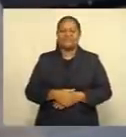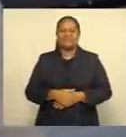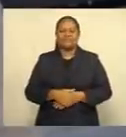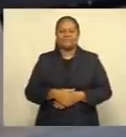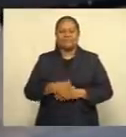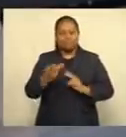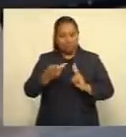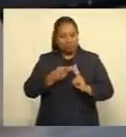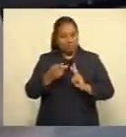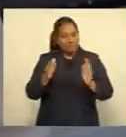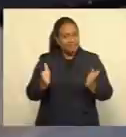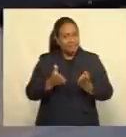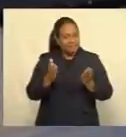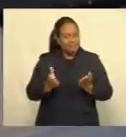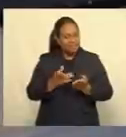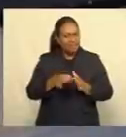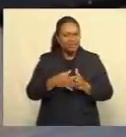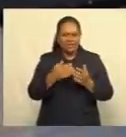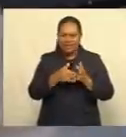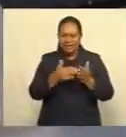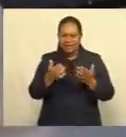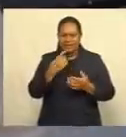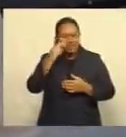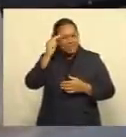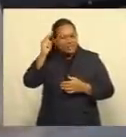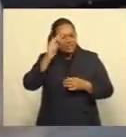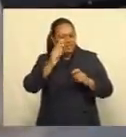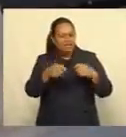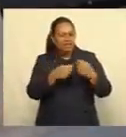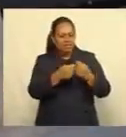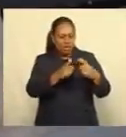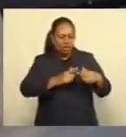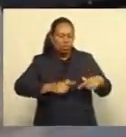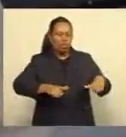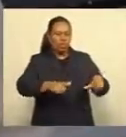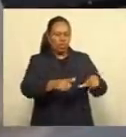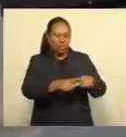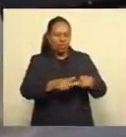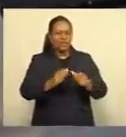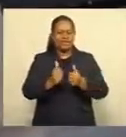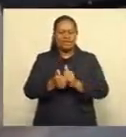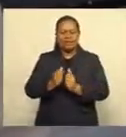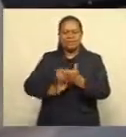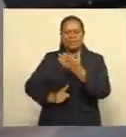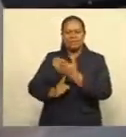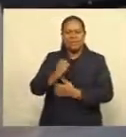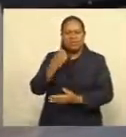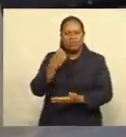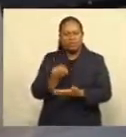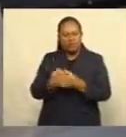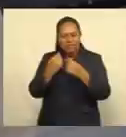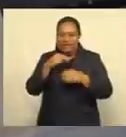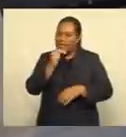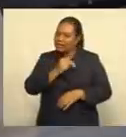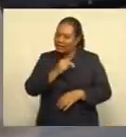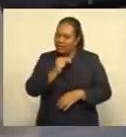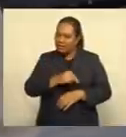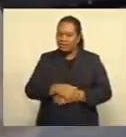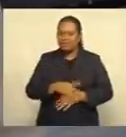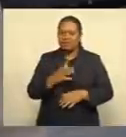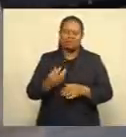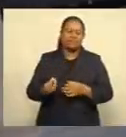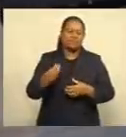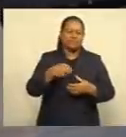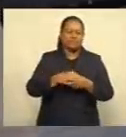players have donned the national jumper in a number of local tournaments so far and have proven just why they need to be named in the